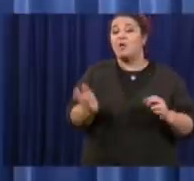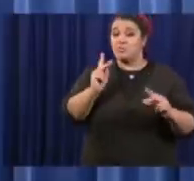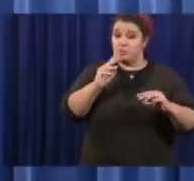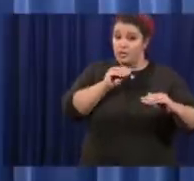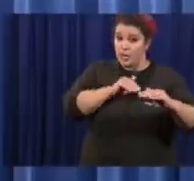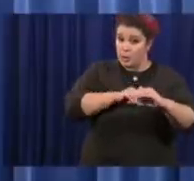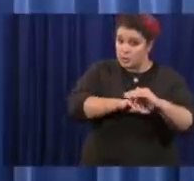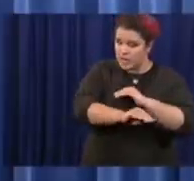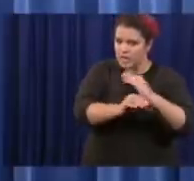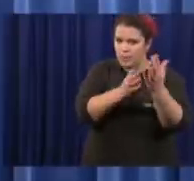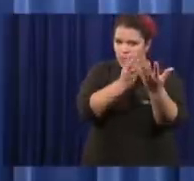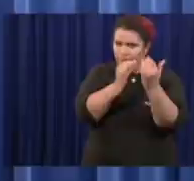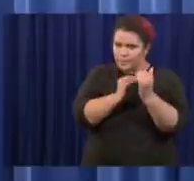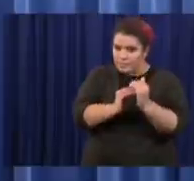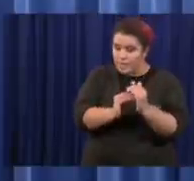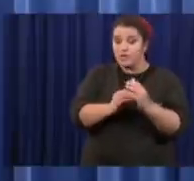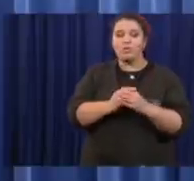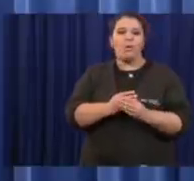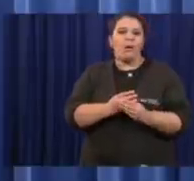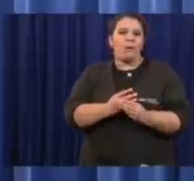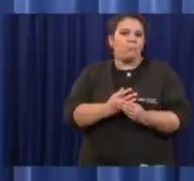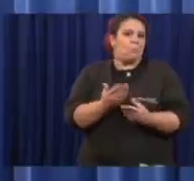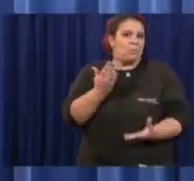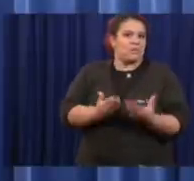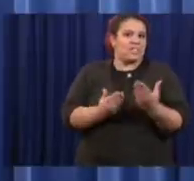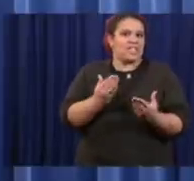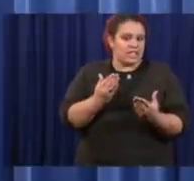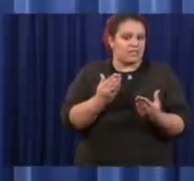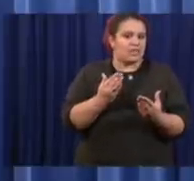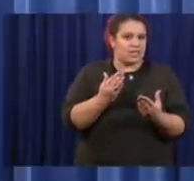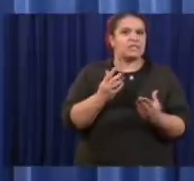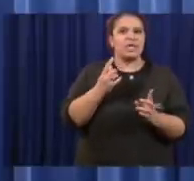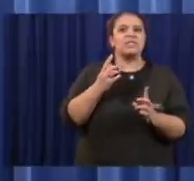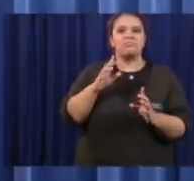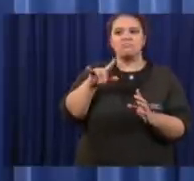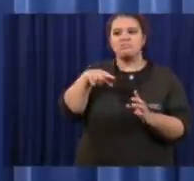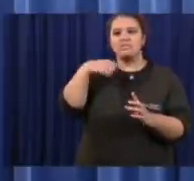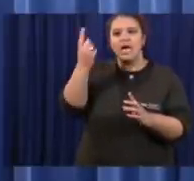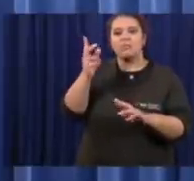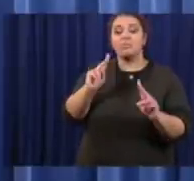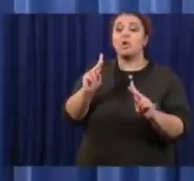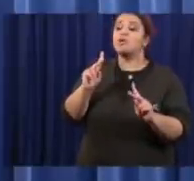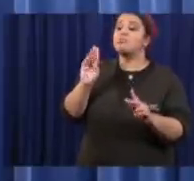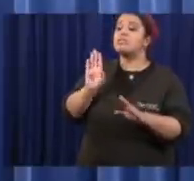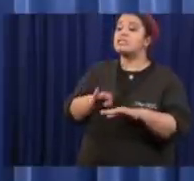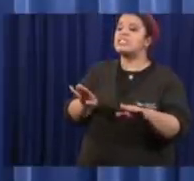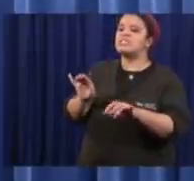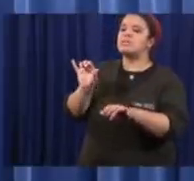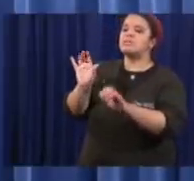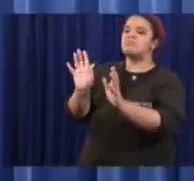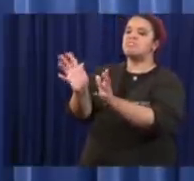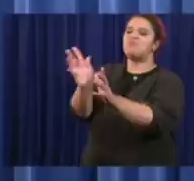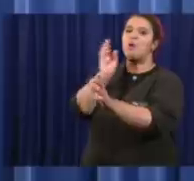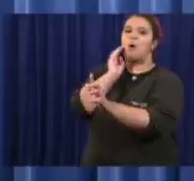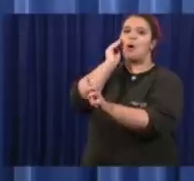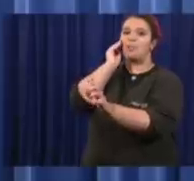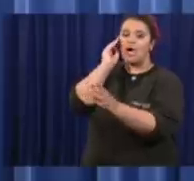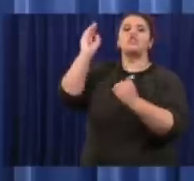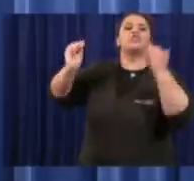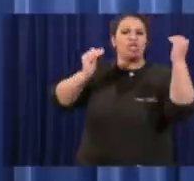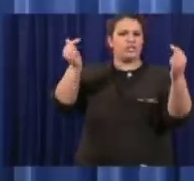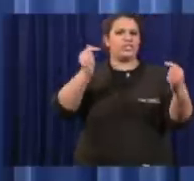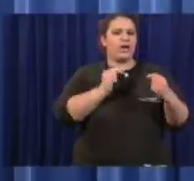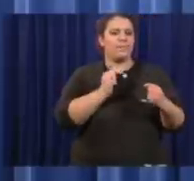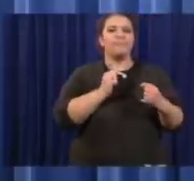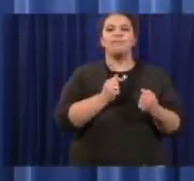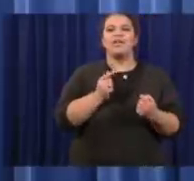capacity, perhaps tell them to leave the kids at home and the adults come into church. What would you say about them at